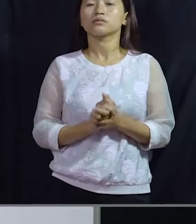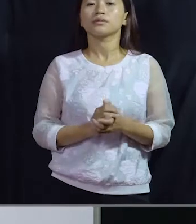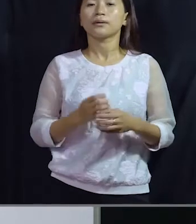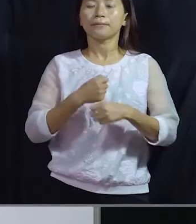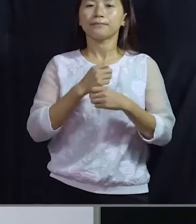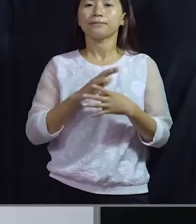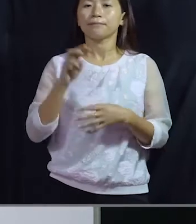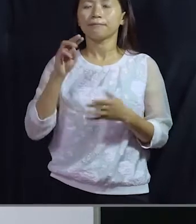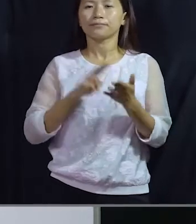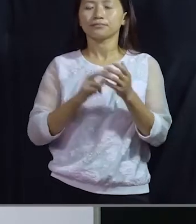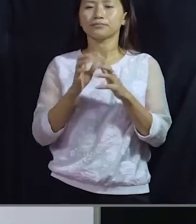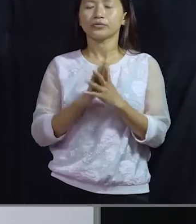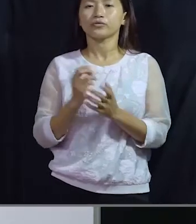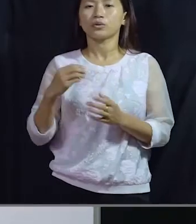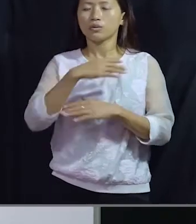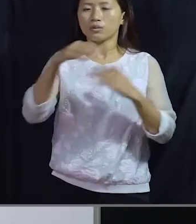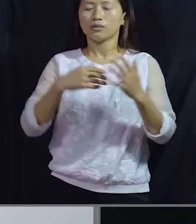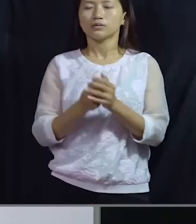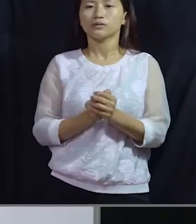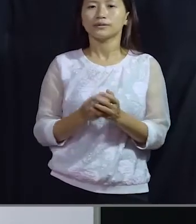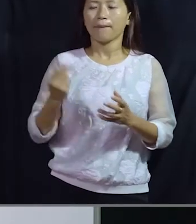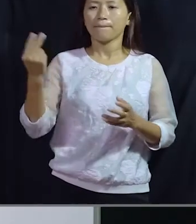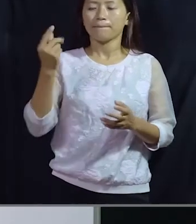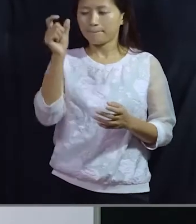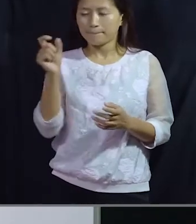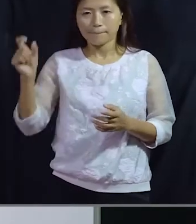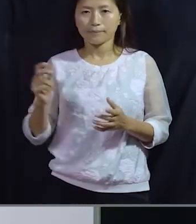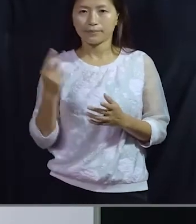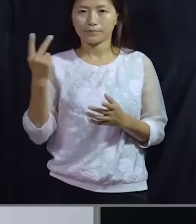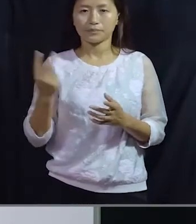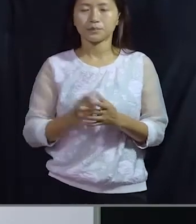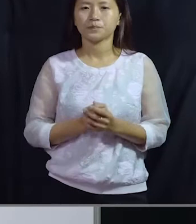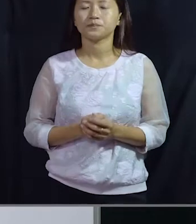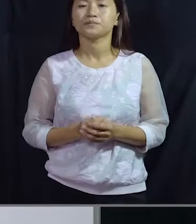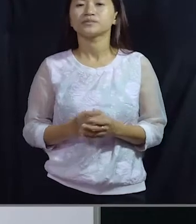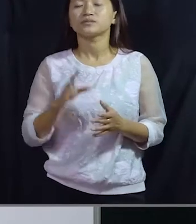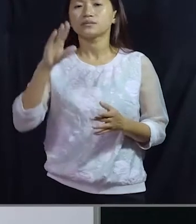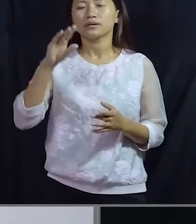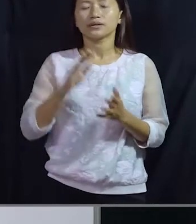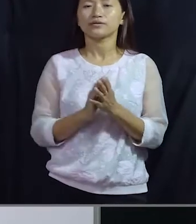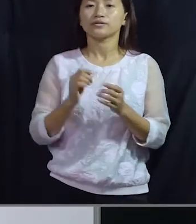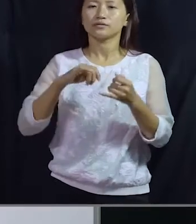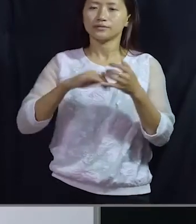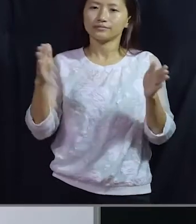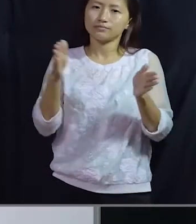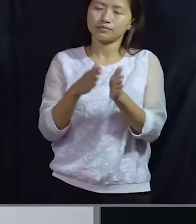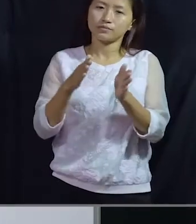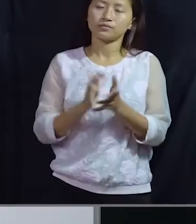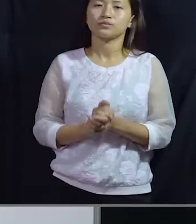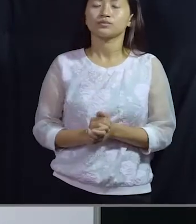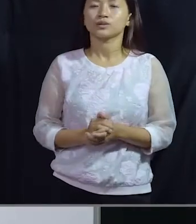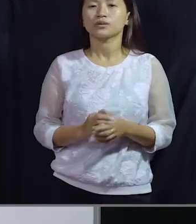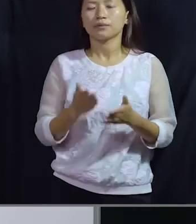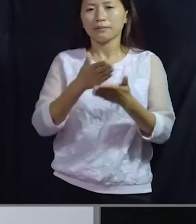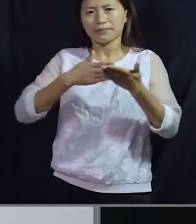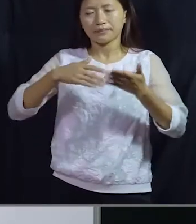meant for all the partners A, B and C. But due to lack of space, the particulars column is very